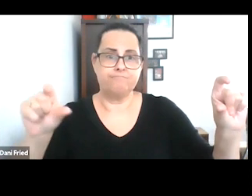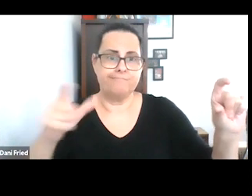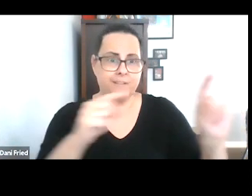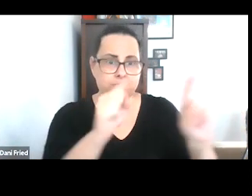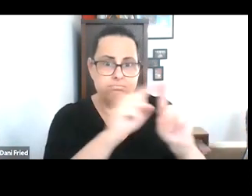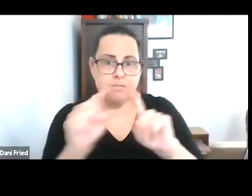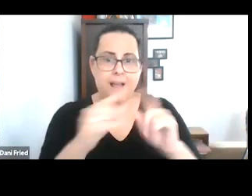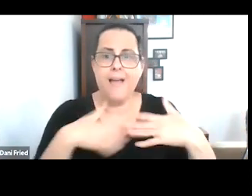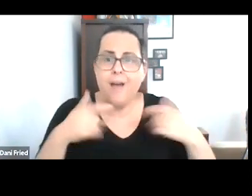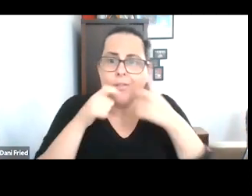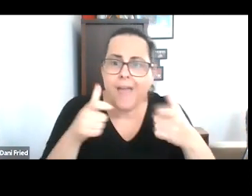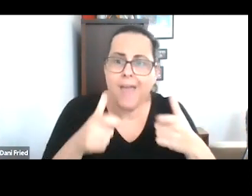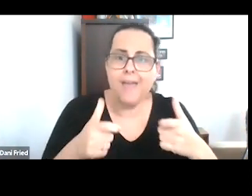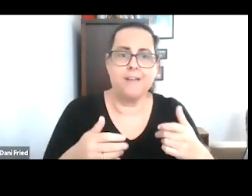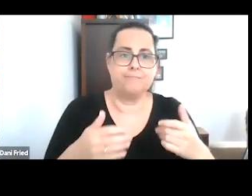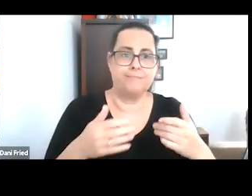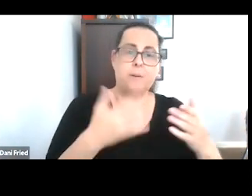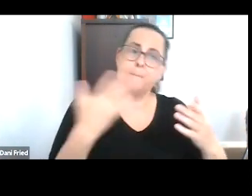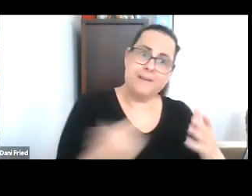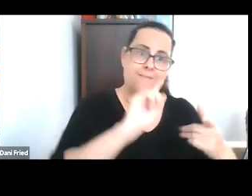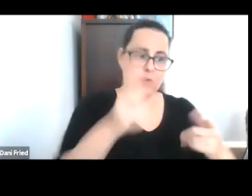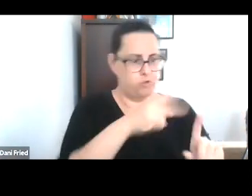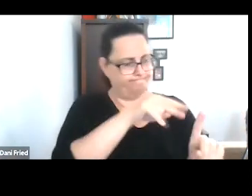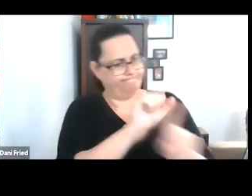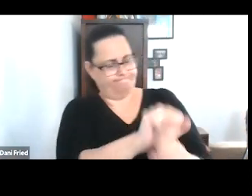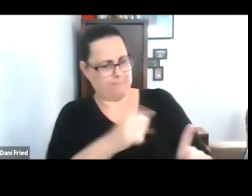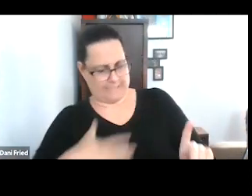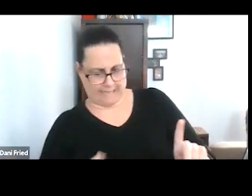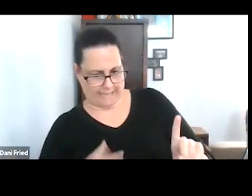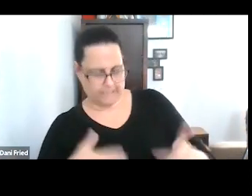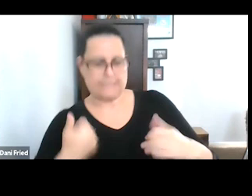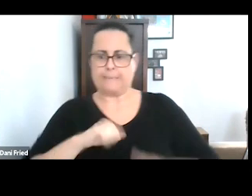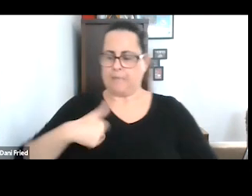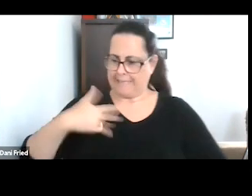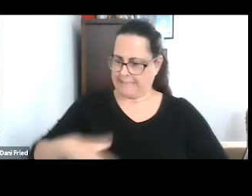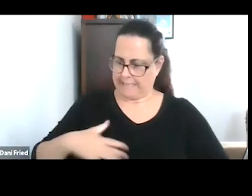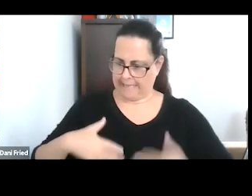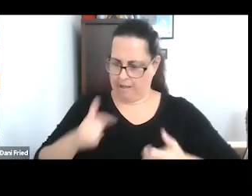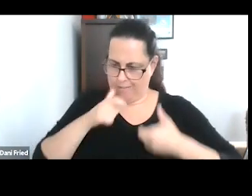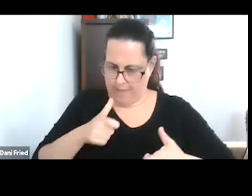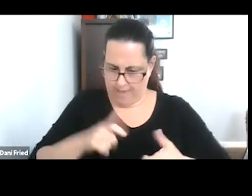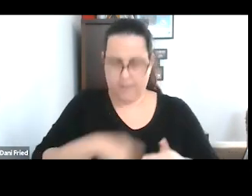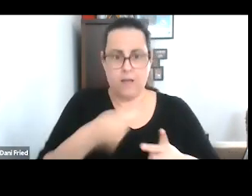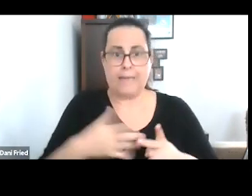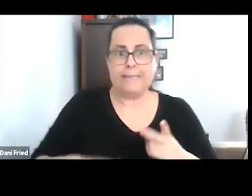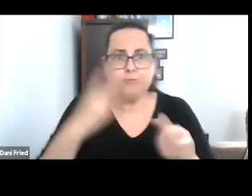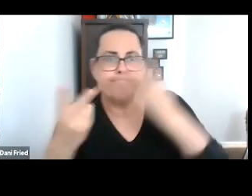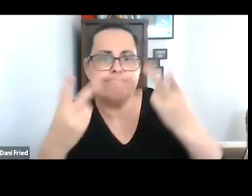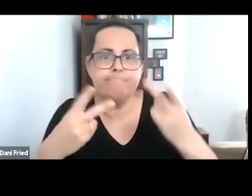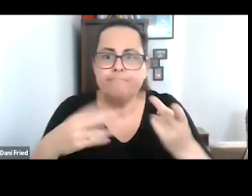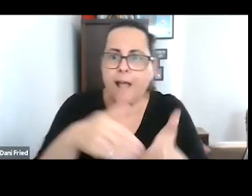consequences of healthcare. So good health starts with identifying the need for healthcare, and then seeking